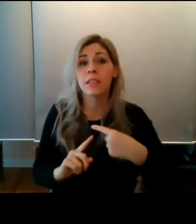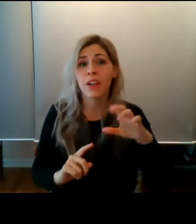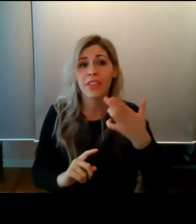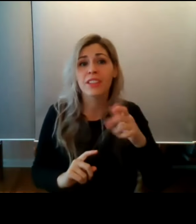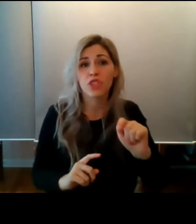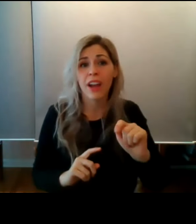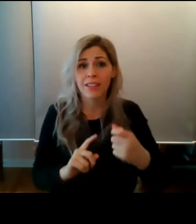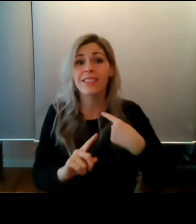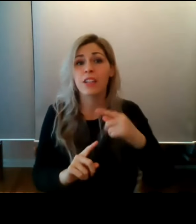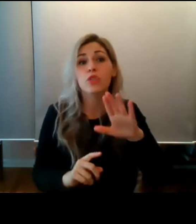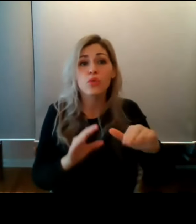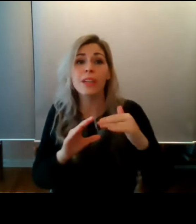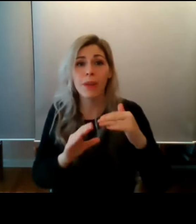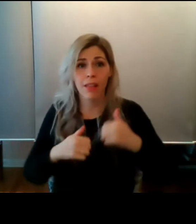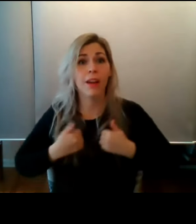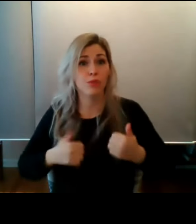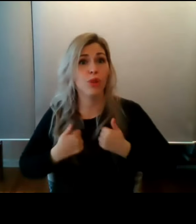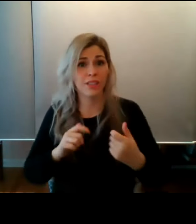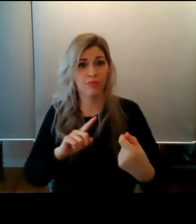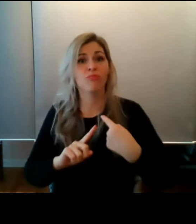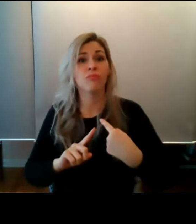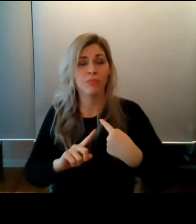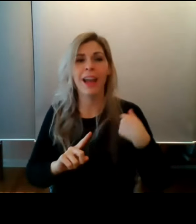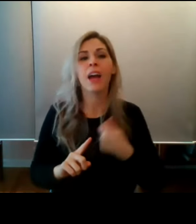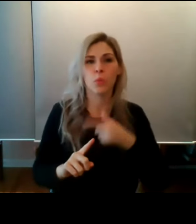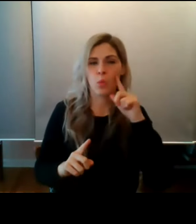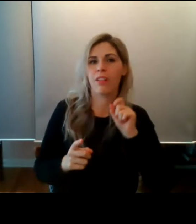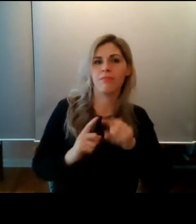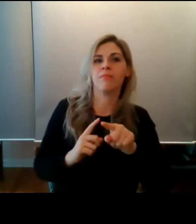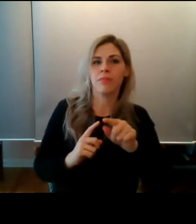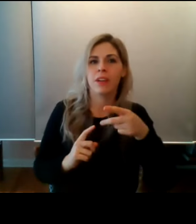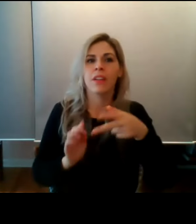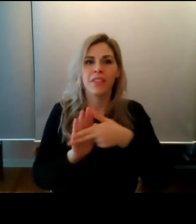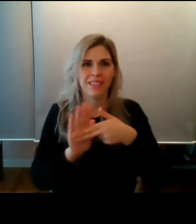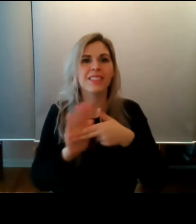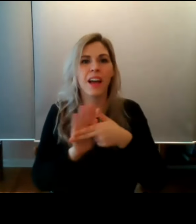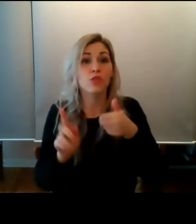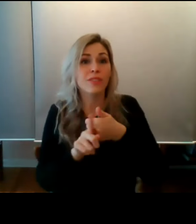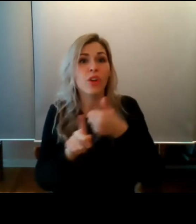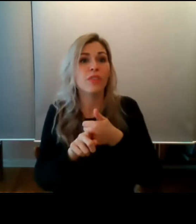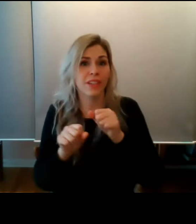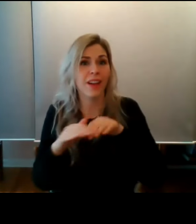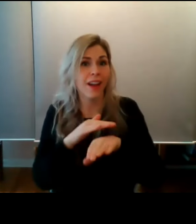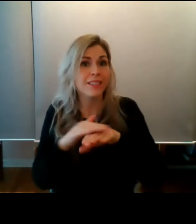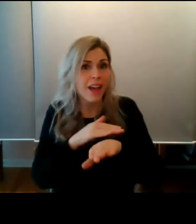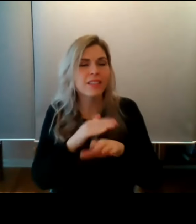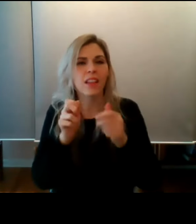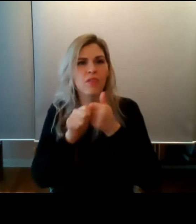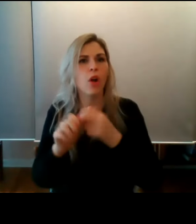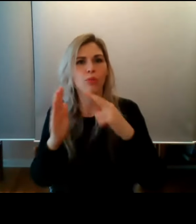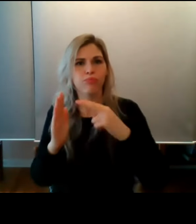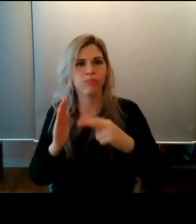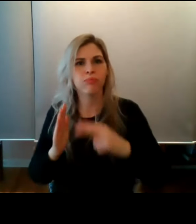chat with your email and we can send you the PowerPoint so that you can access it and follow along during that portion